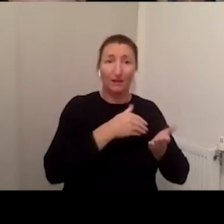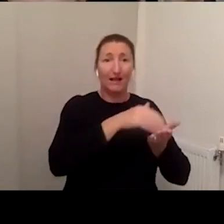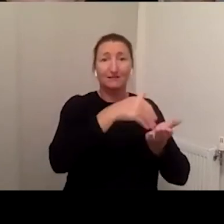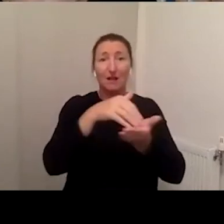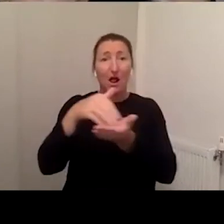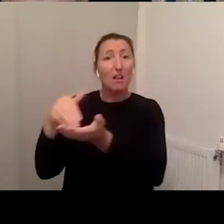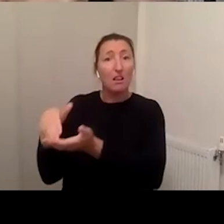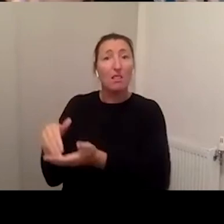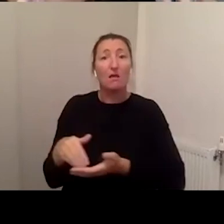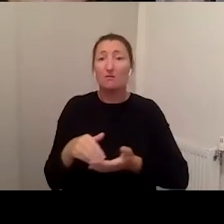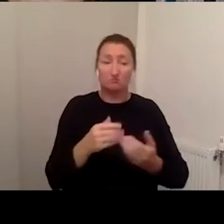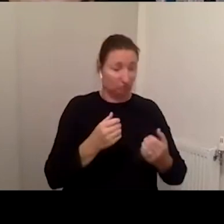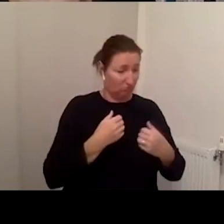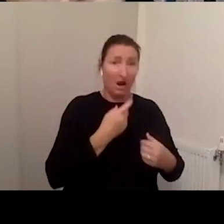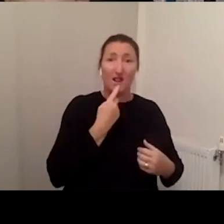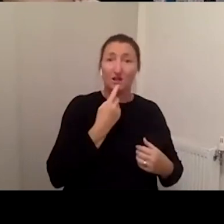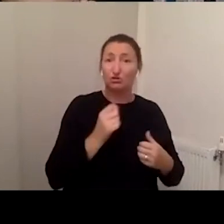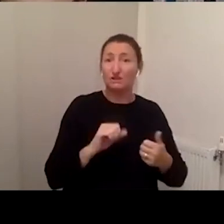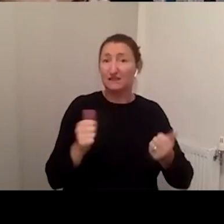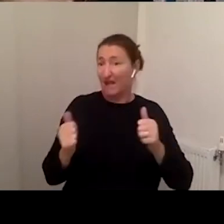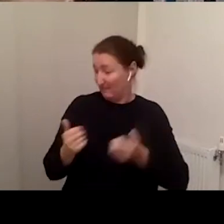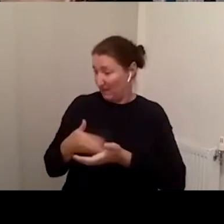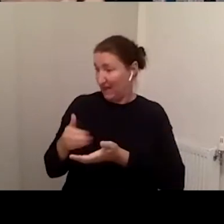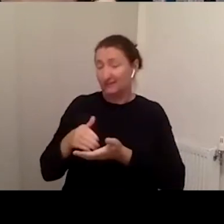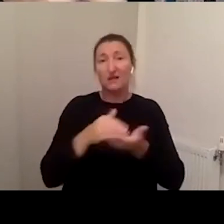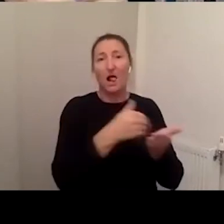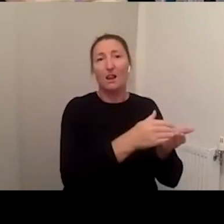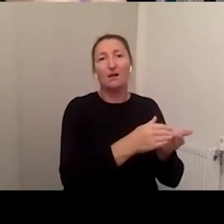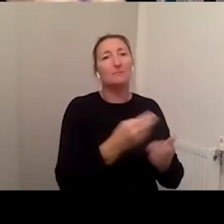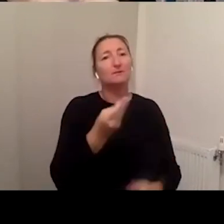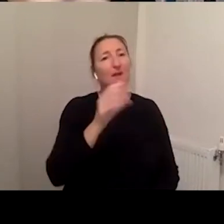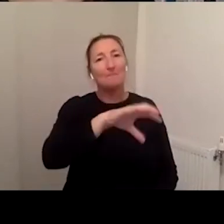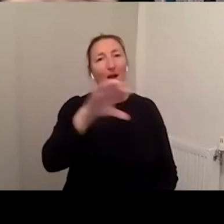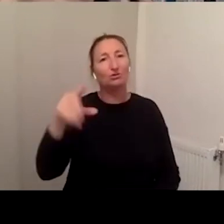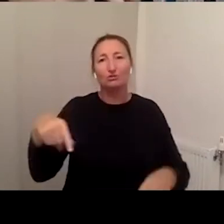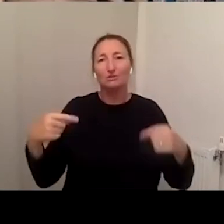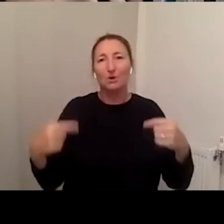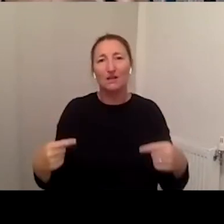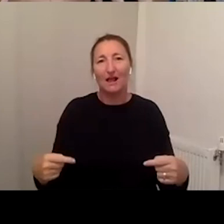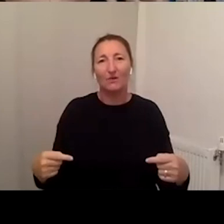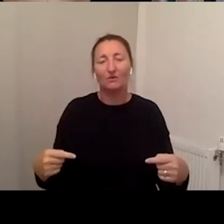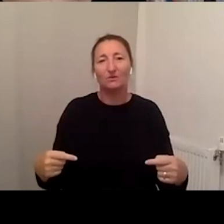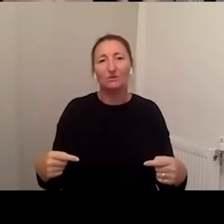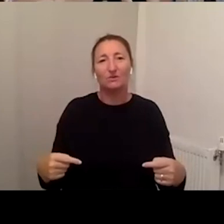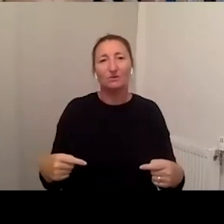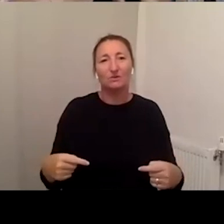that you're generating, to your neighbours. And in some places you can't. And I wondered if you had any sense of how